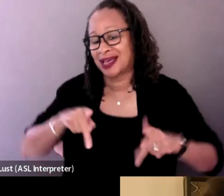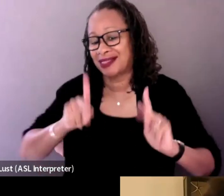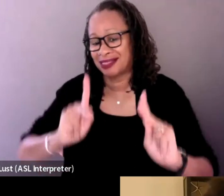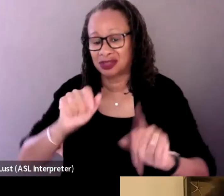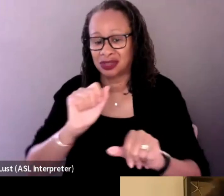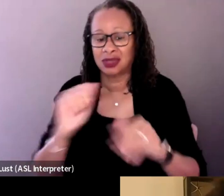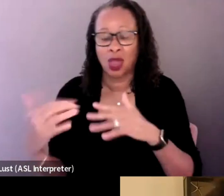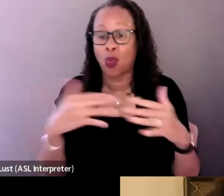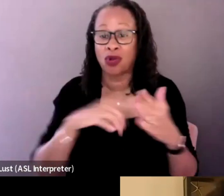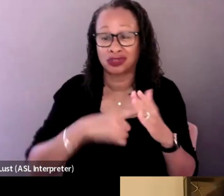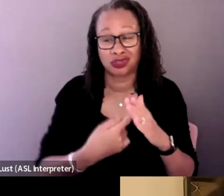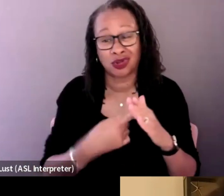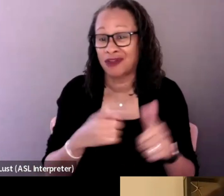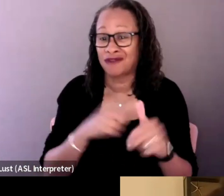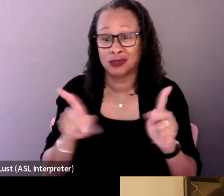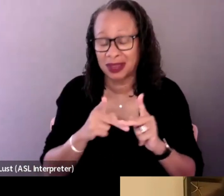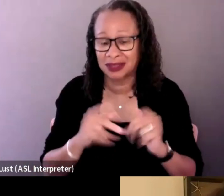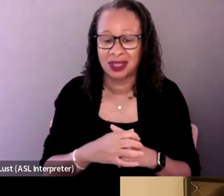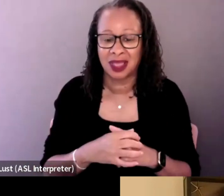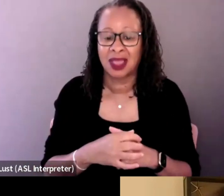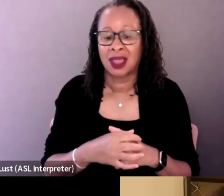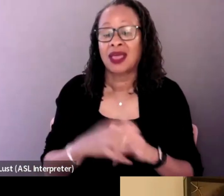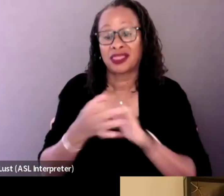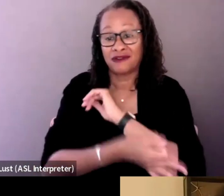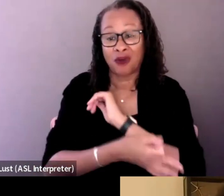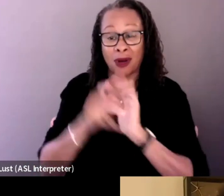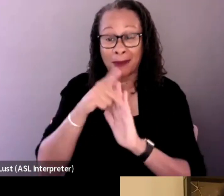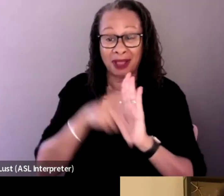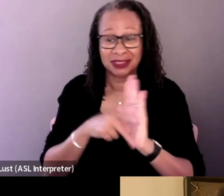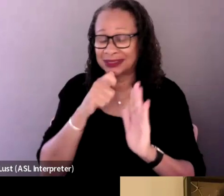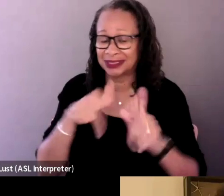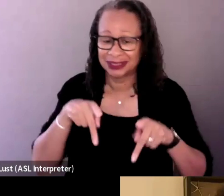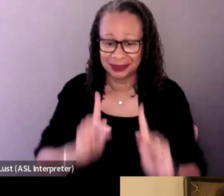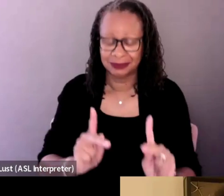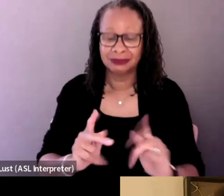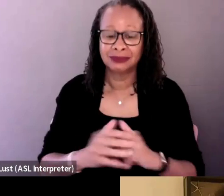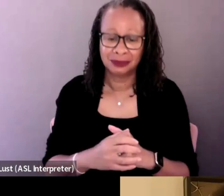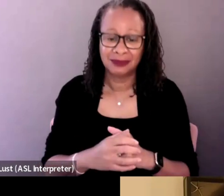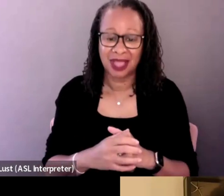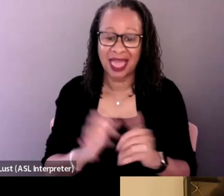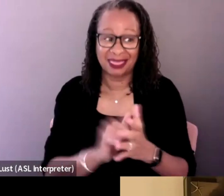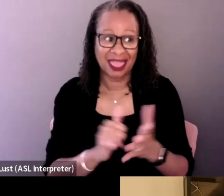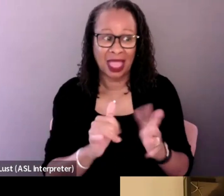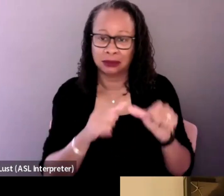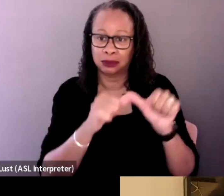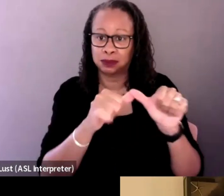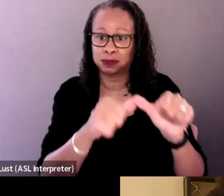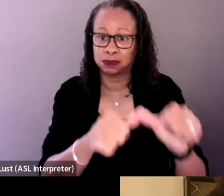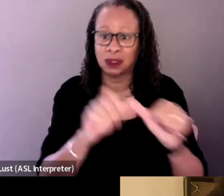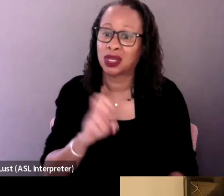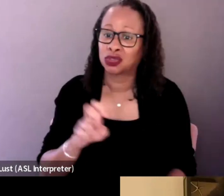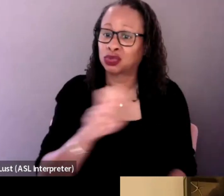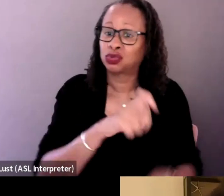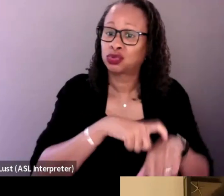war to start in the first place. Because if the foreign policy would not allow to have that such a prolonged war without having a